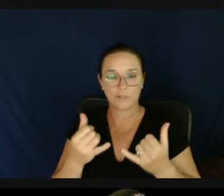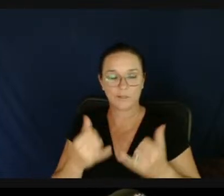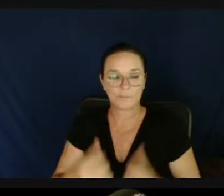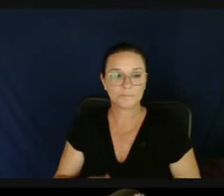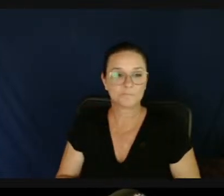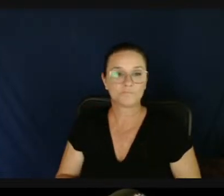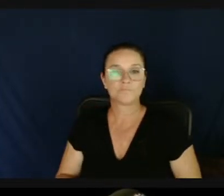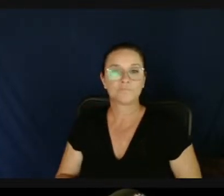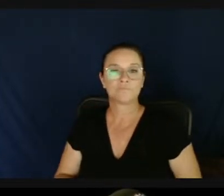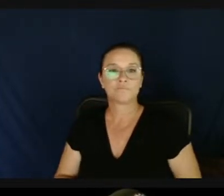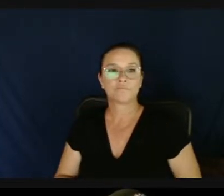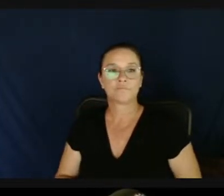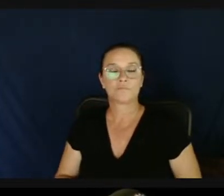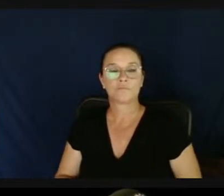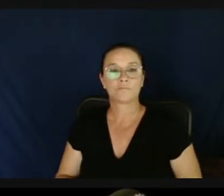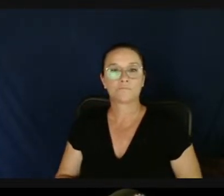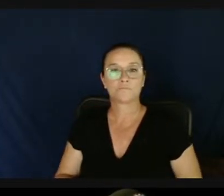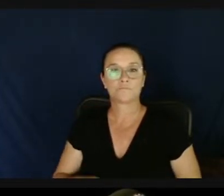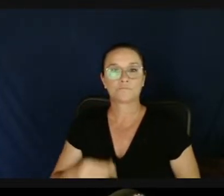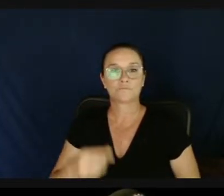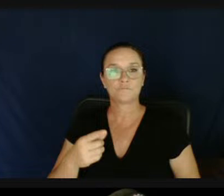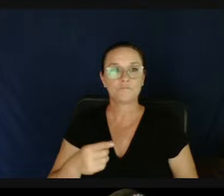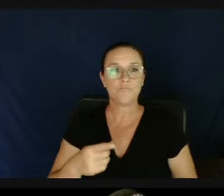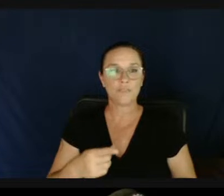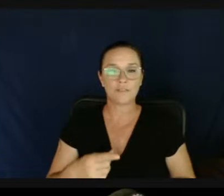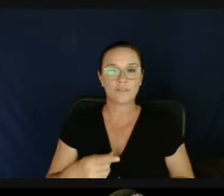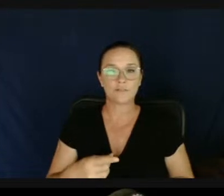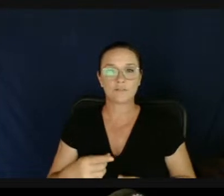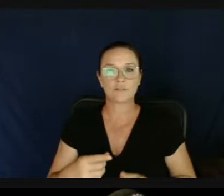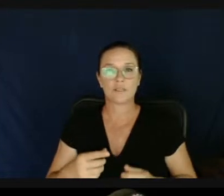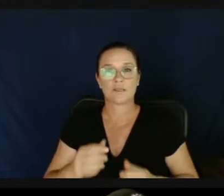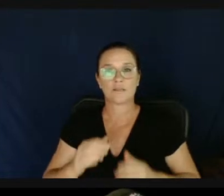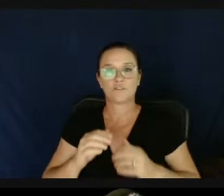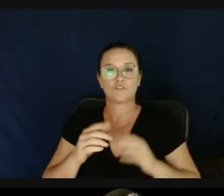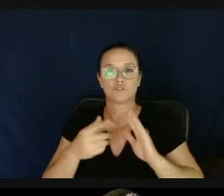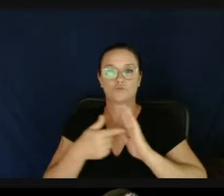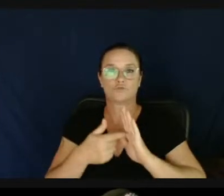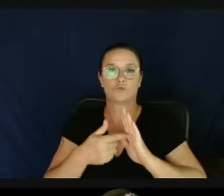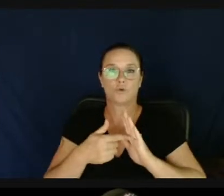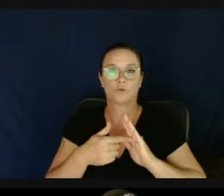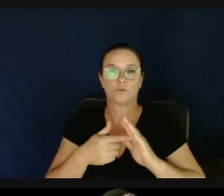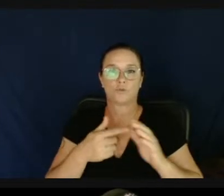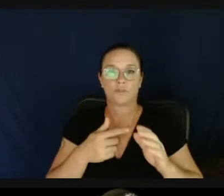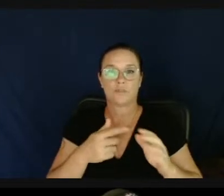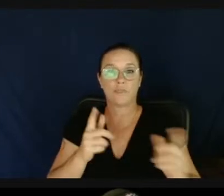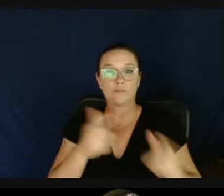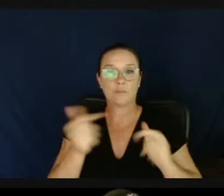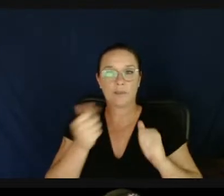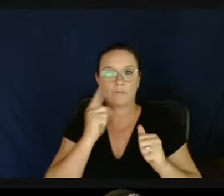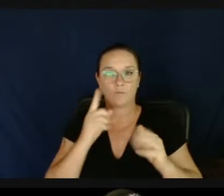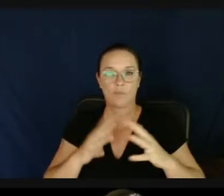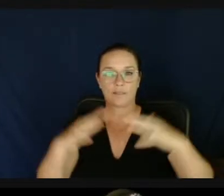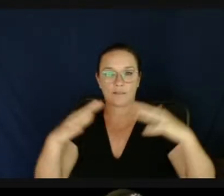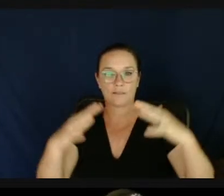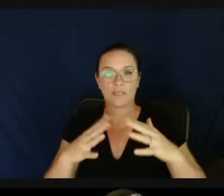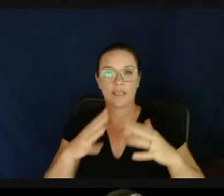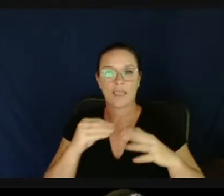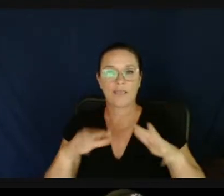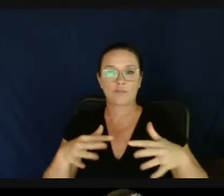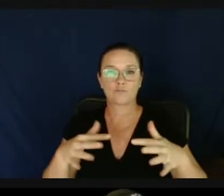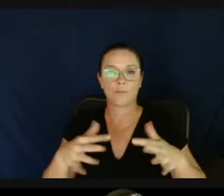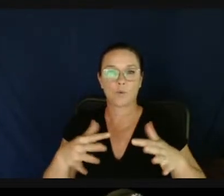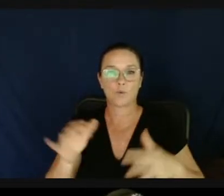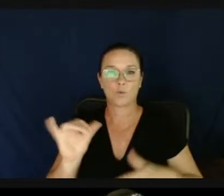what you'd know to compare. This is the tilt rate change, how fast the tilt's changing. So, and then the tremor that occurred there, right?